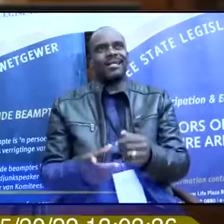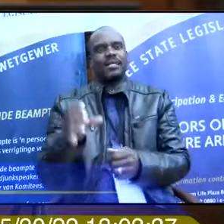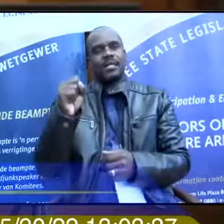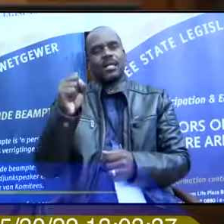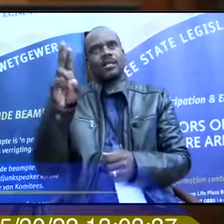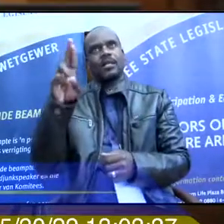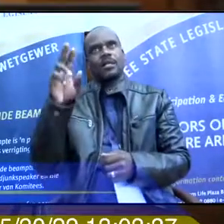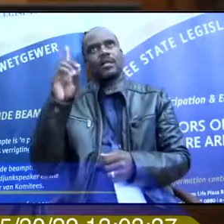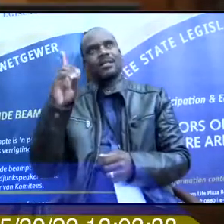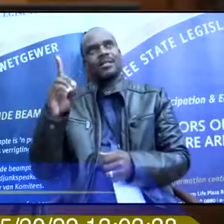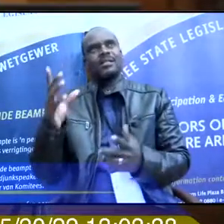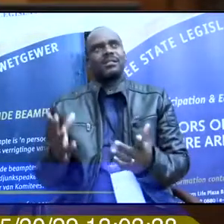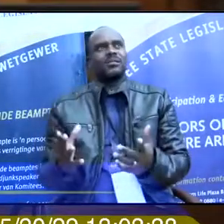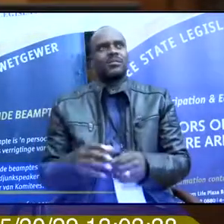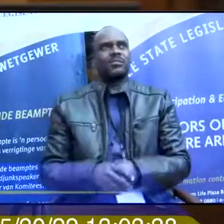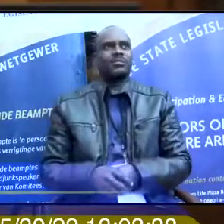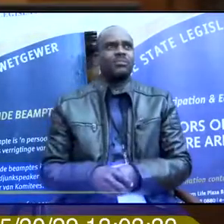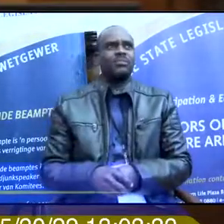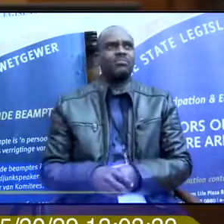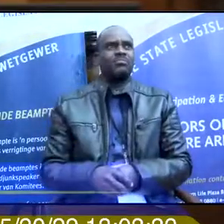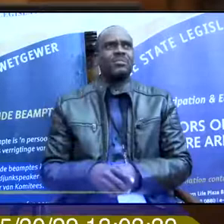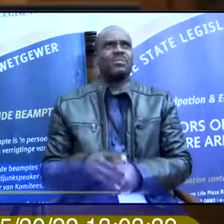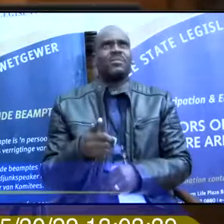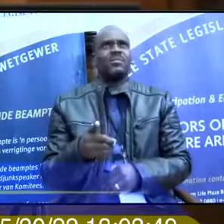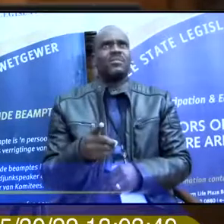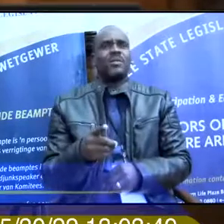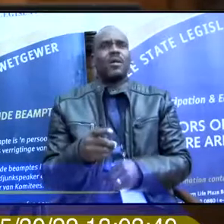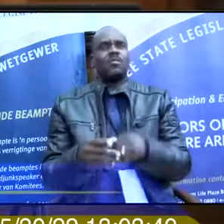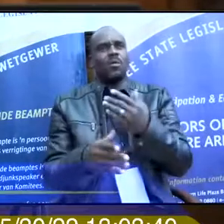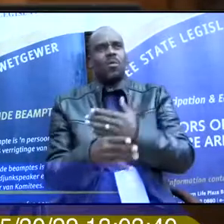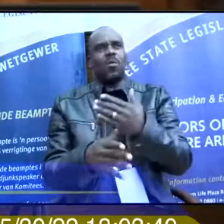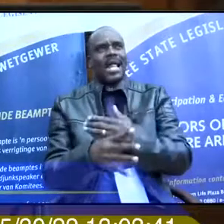introduction of the employer relief scheme